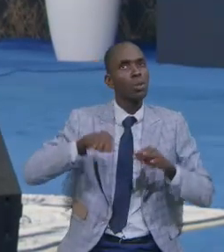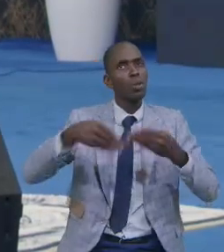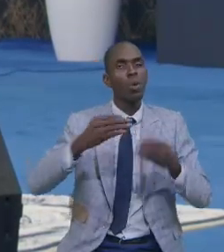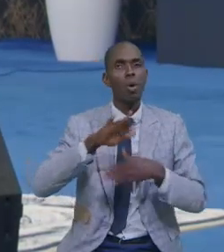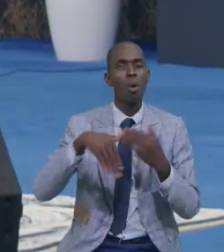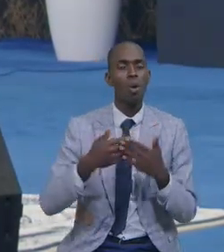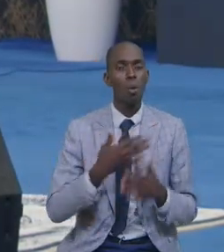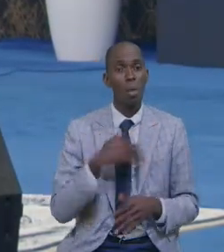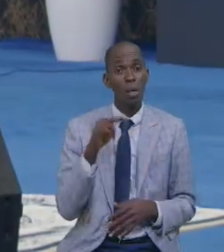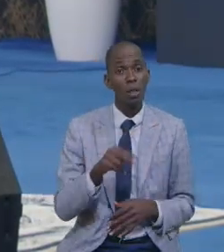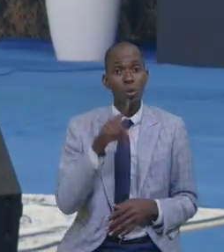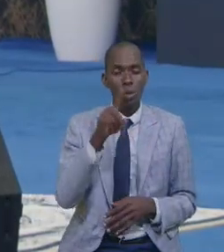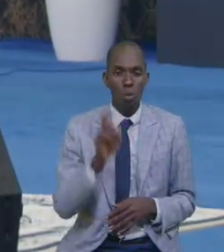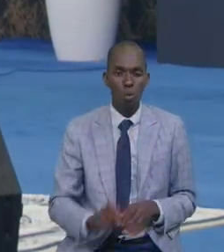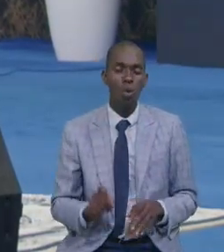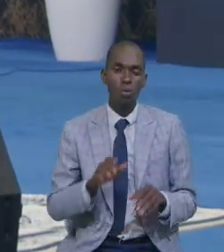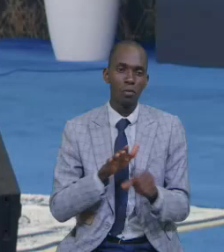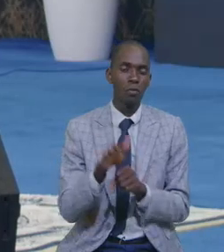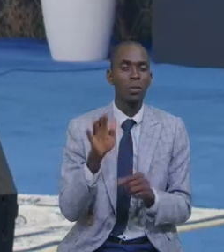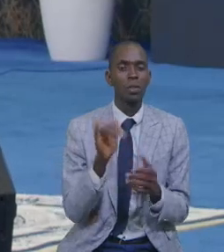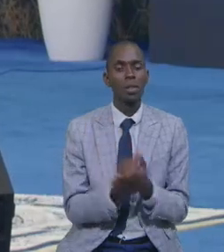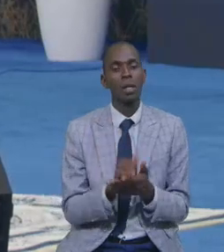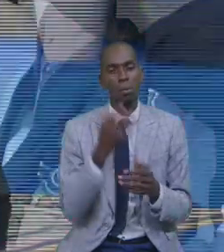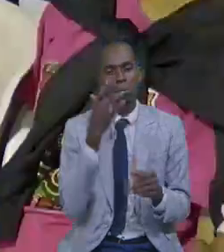must fulfill that vow. Look at